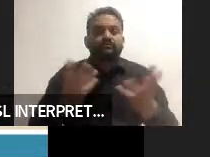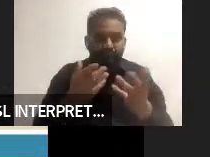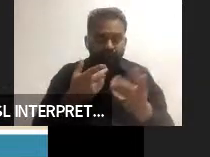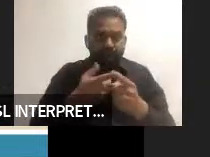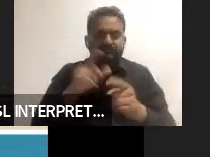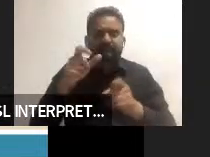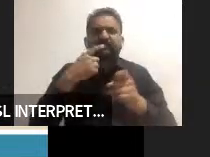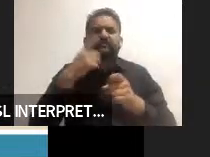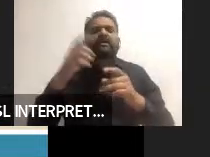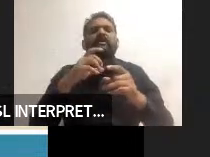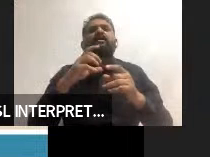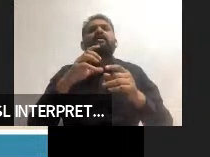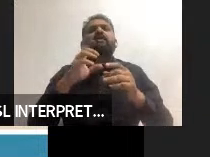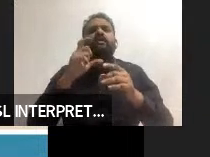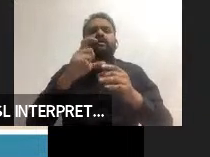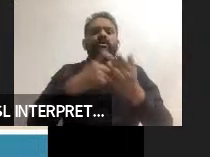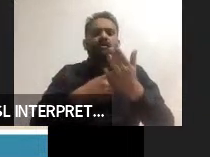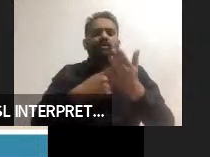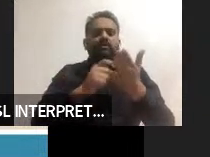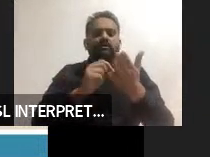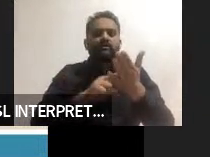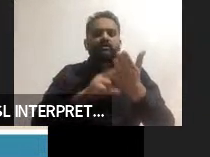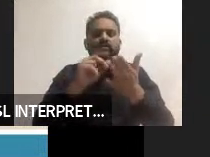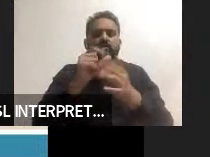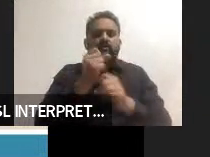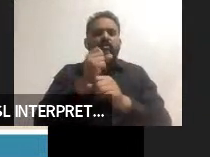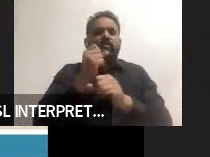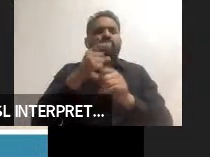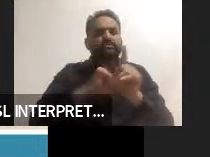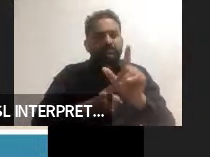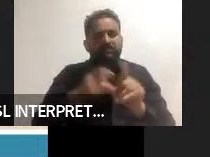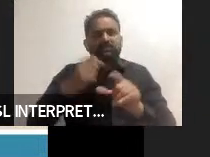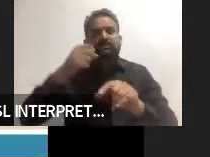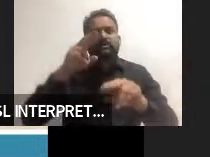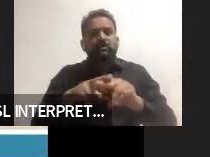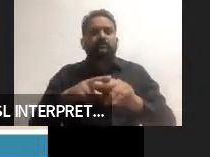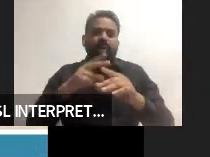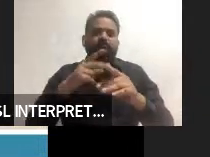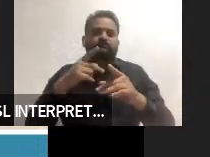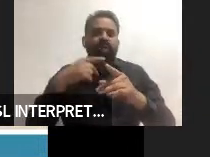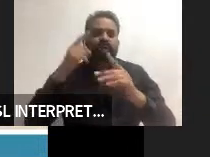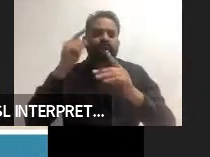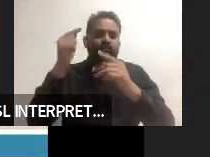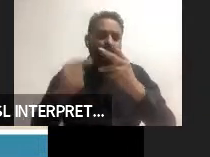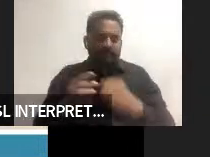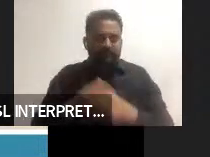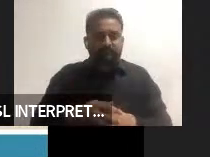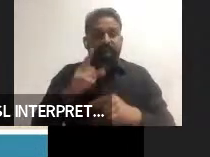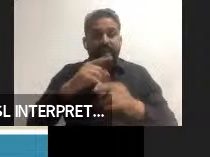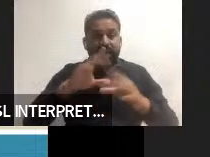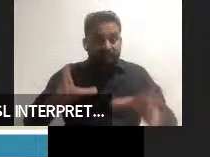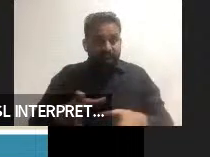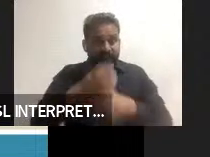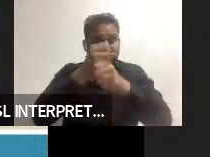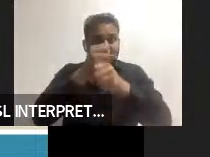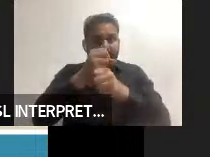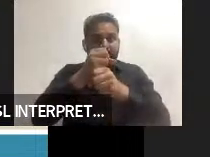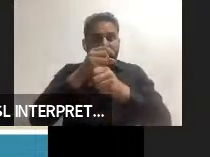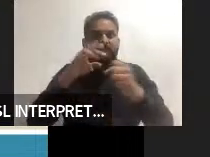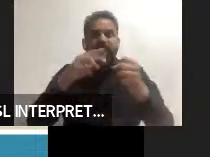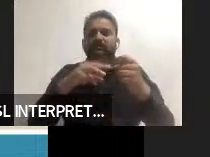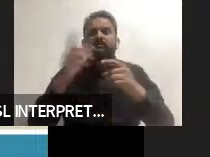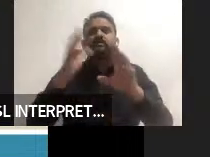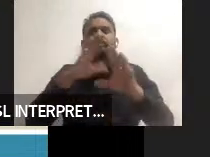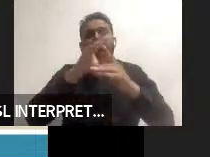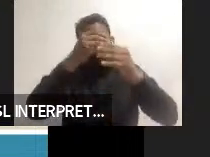of facts. Then we give summary of arguments, and the summary of arguments, what you have given in full